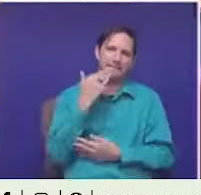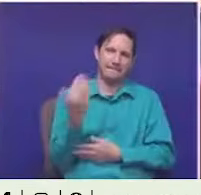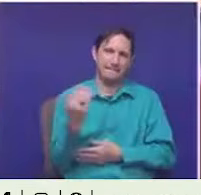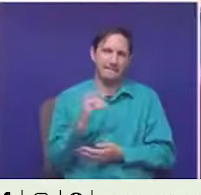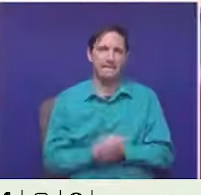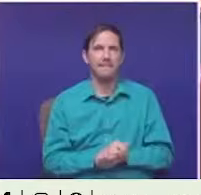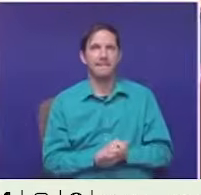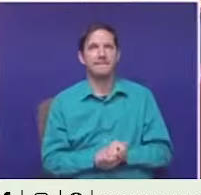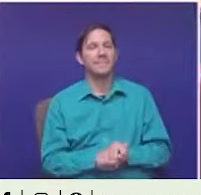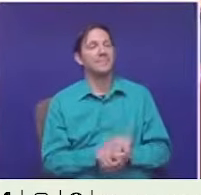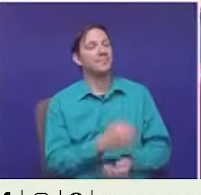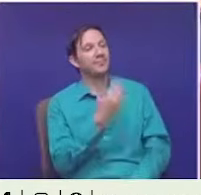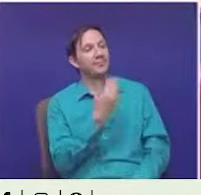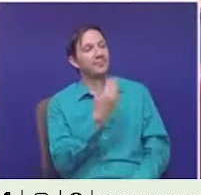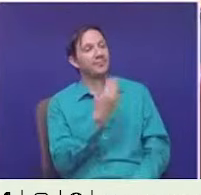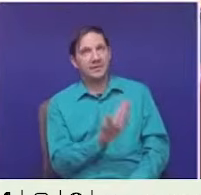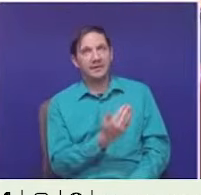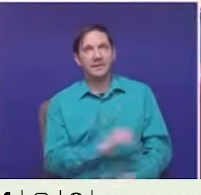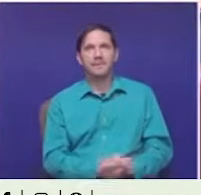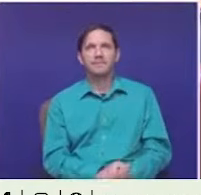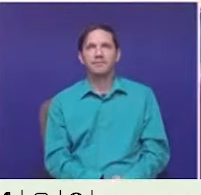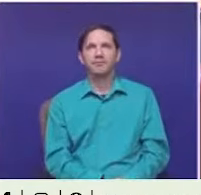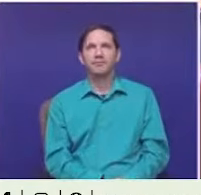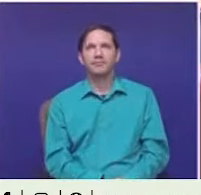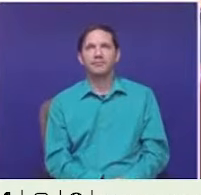Thank you very much. Sorry, Chair.